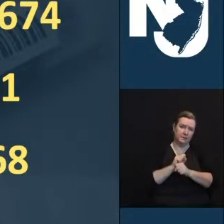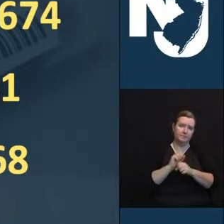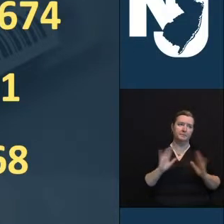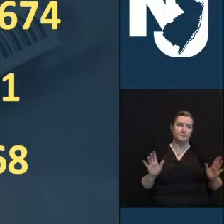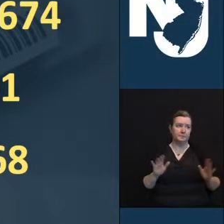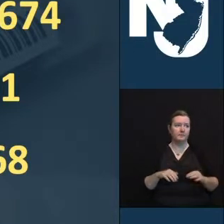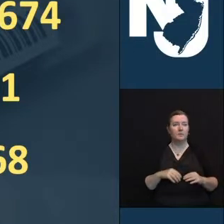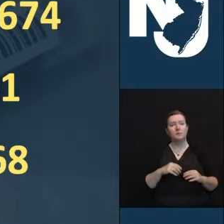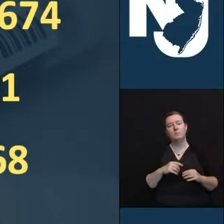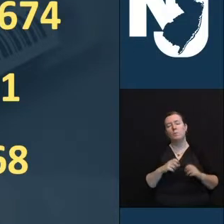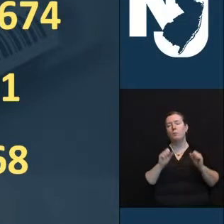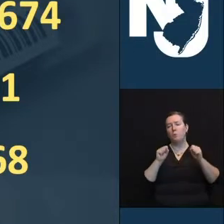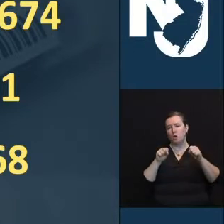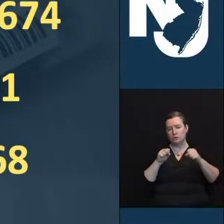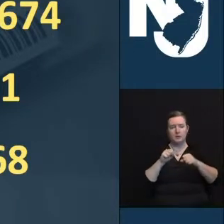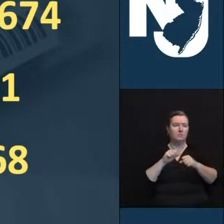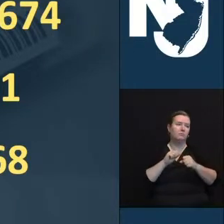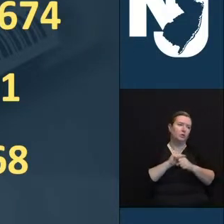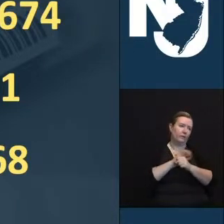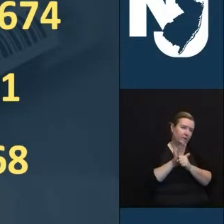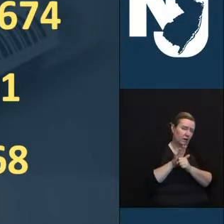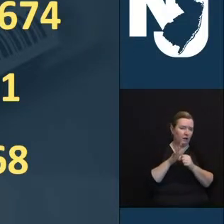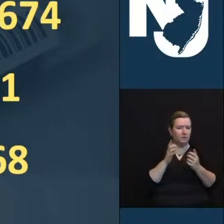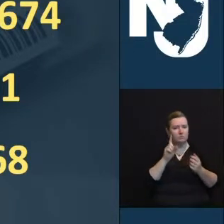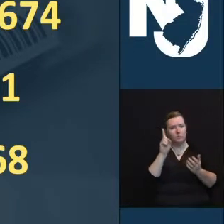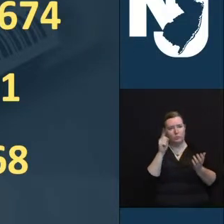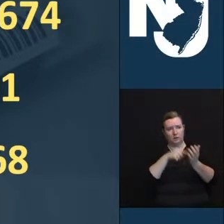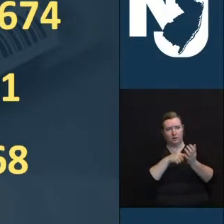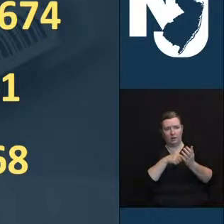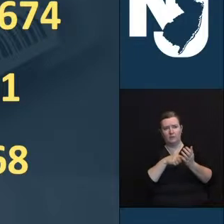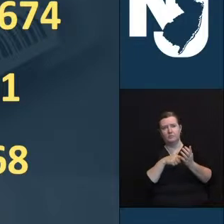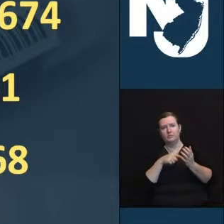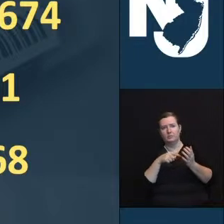of probable deaths has been revised to